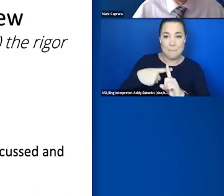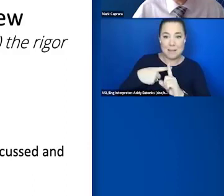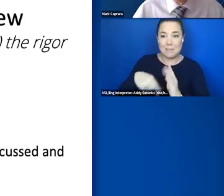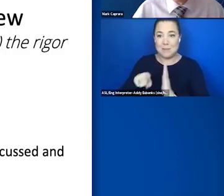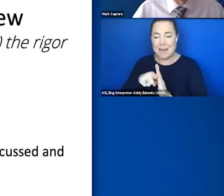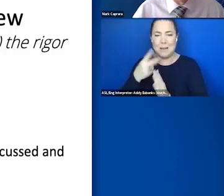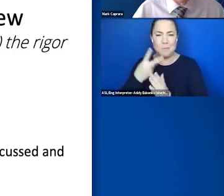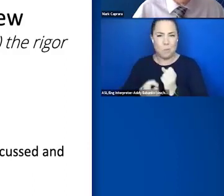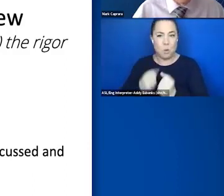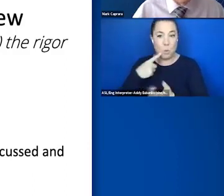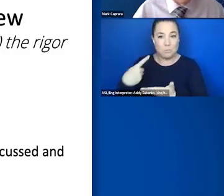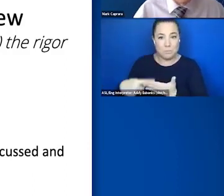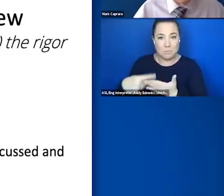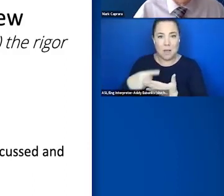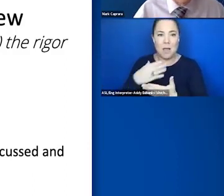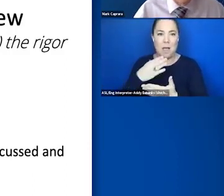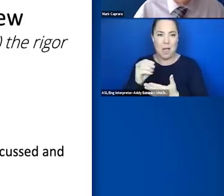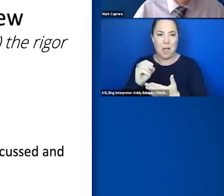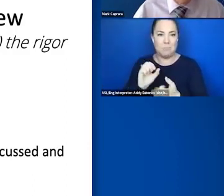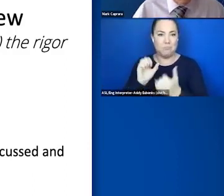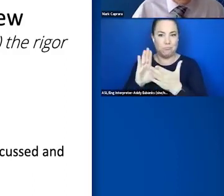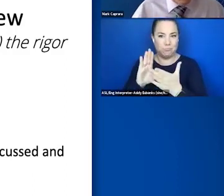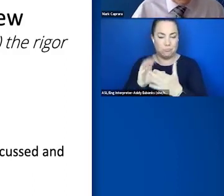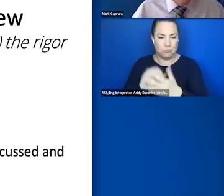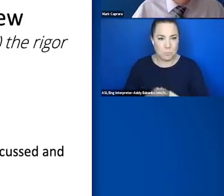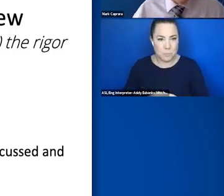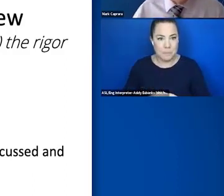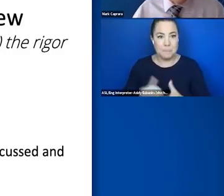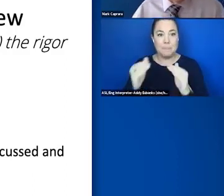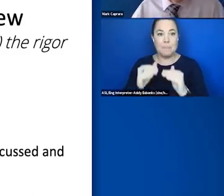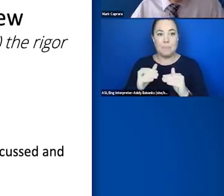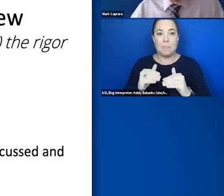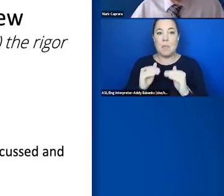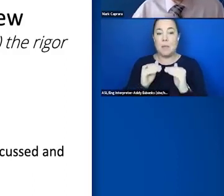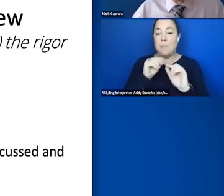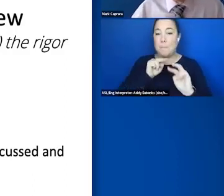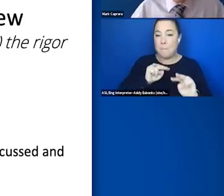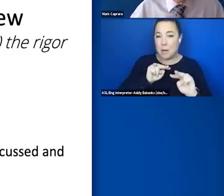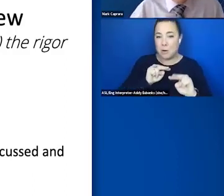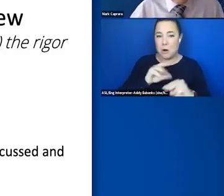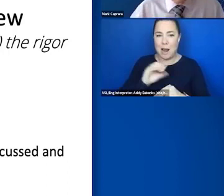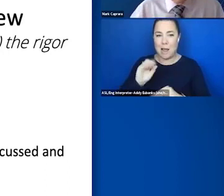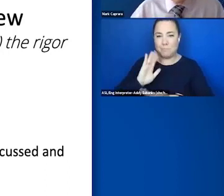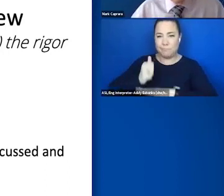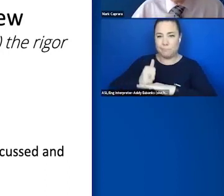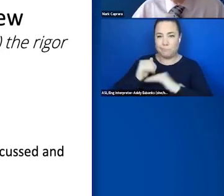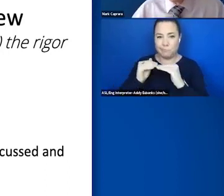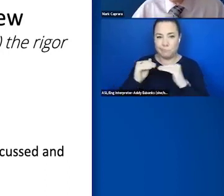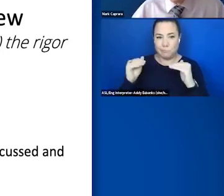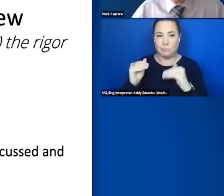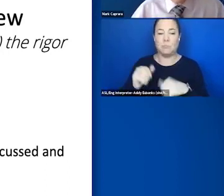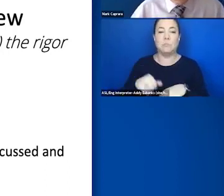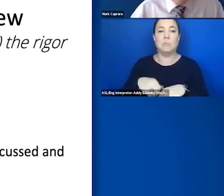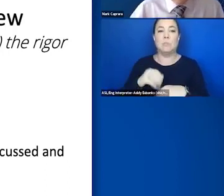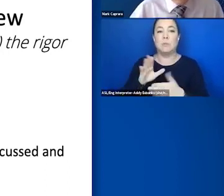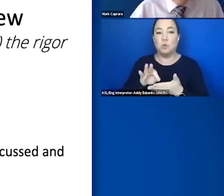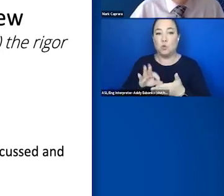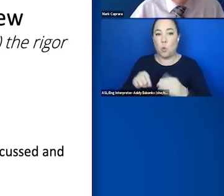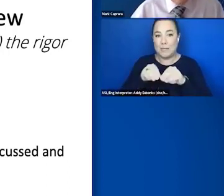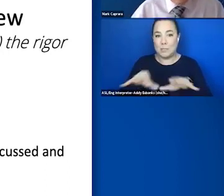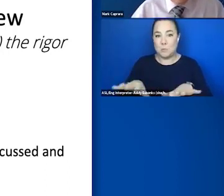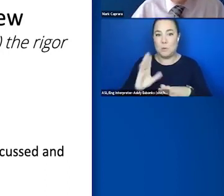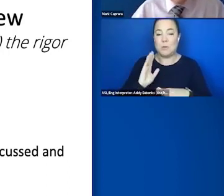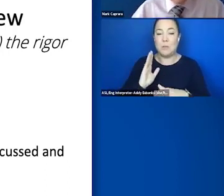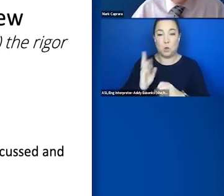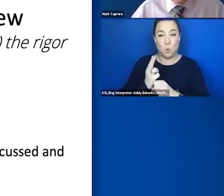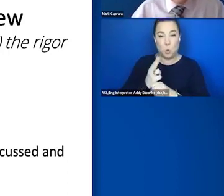an existing extensive database. We collect reports of bias from reviewers and applicants and investigate and act upon